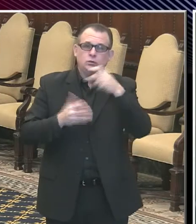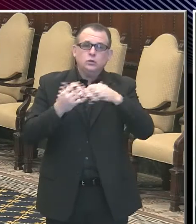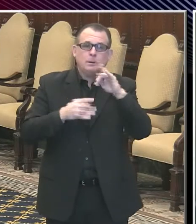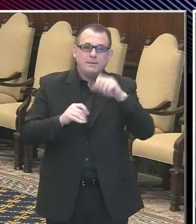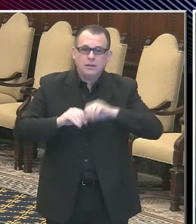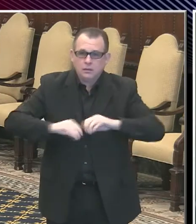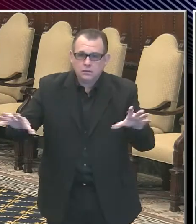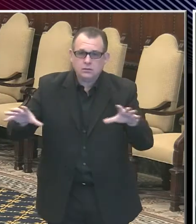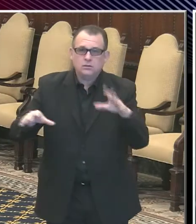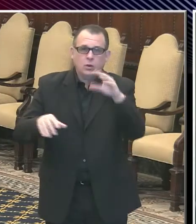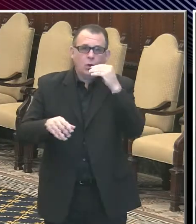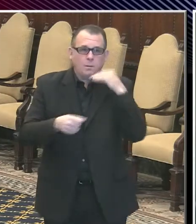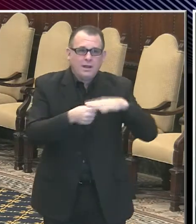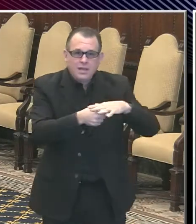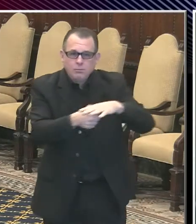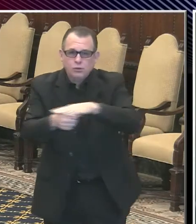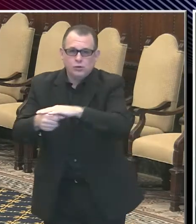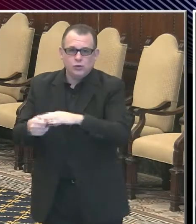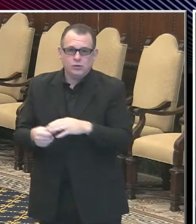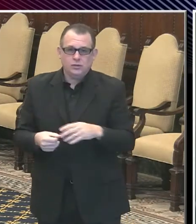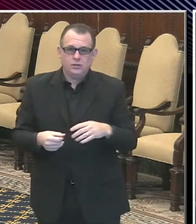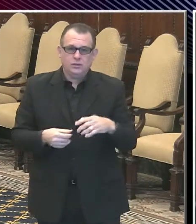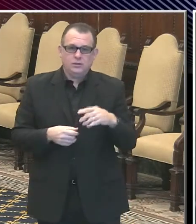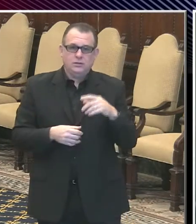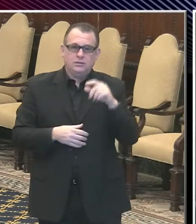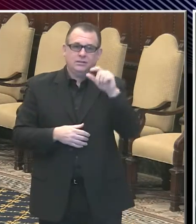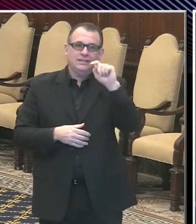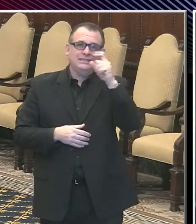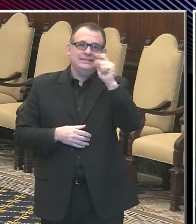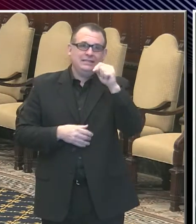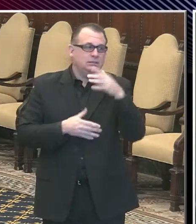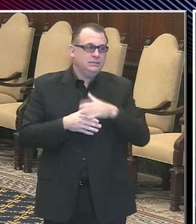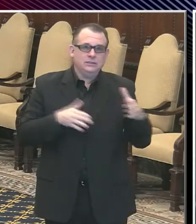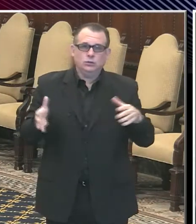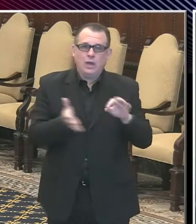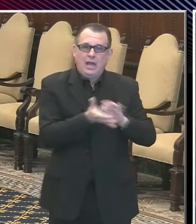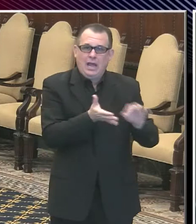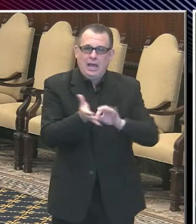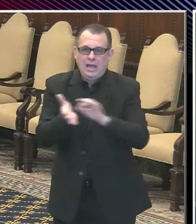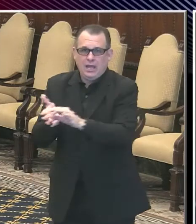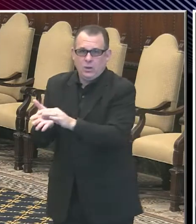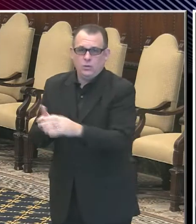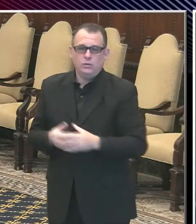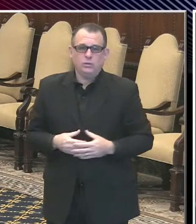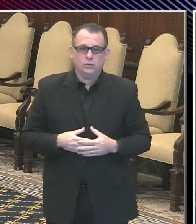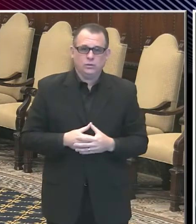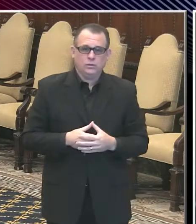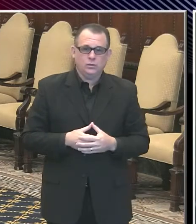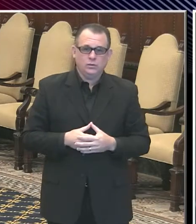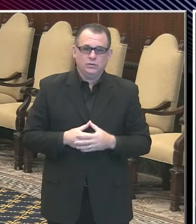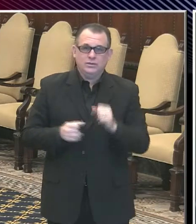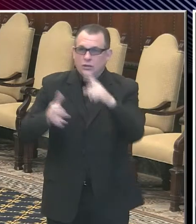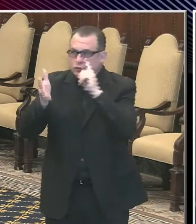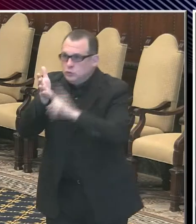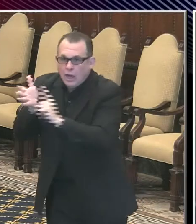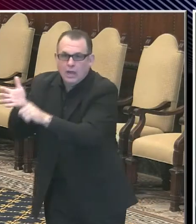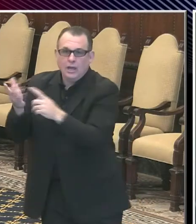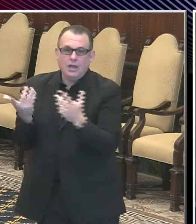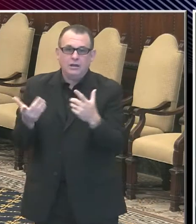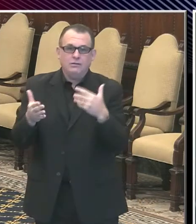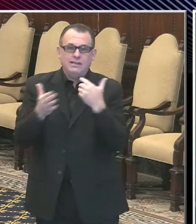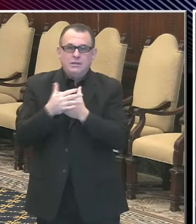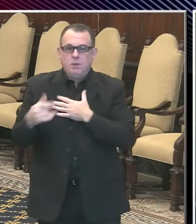neighborhood next door accounts. And we're going to start automated phone calls to people in the neighborhood, letting them know exactly where the nearest free testing site